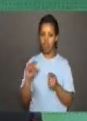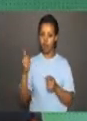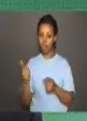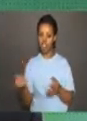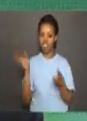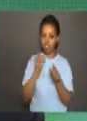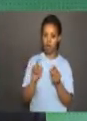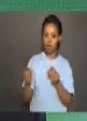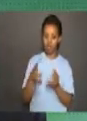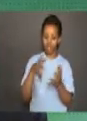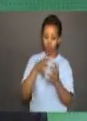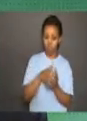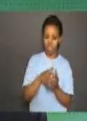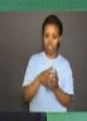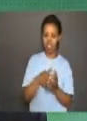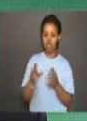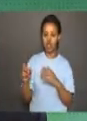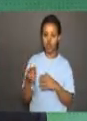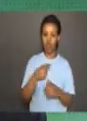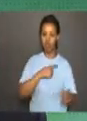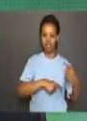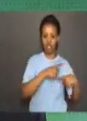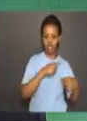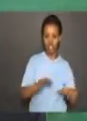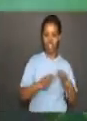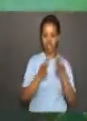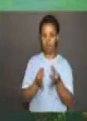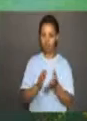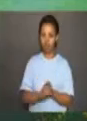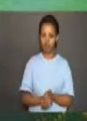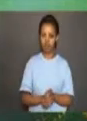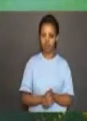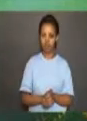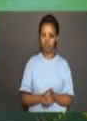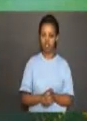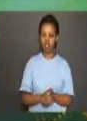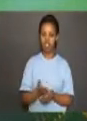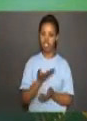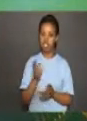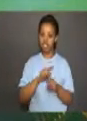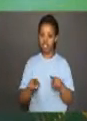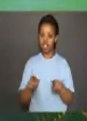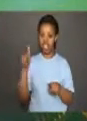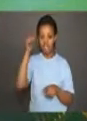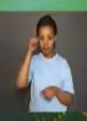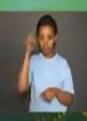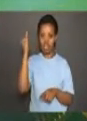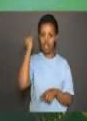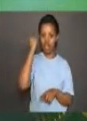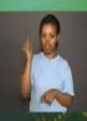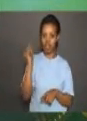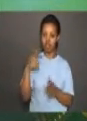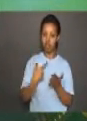more complex through generations. Although Lamarck's idea